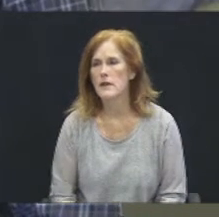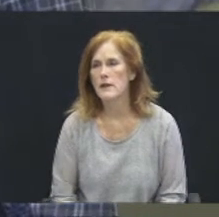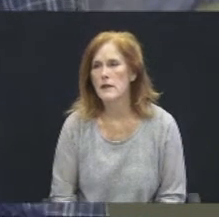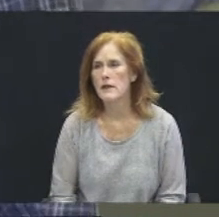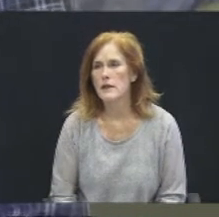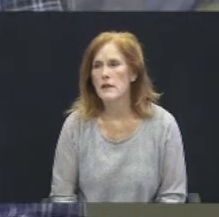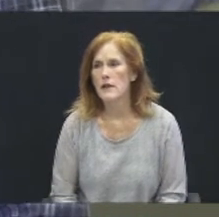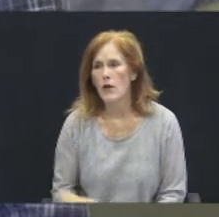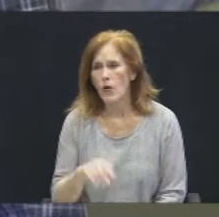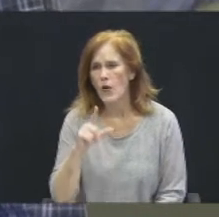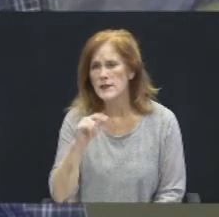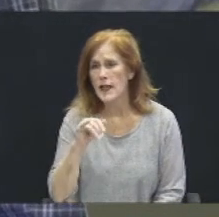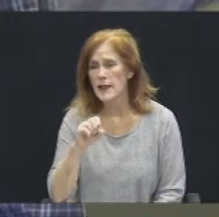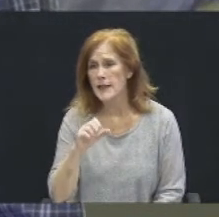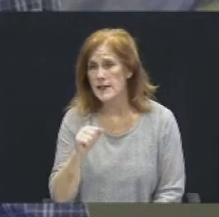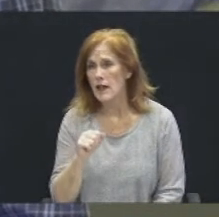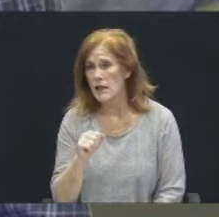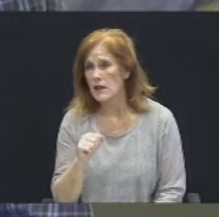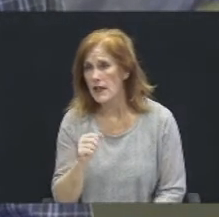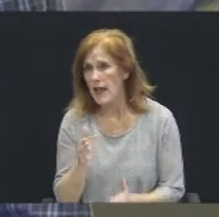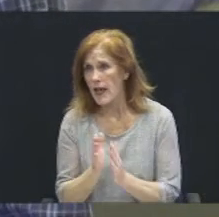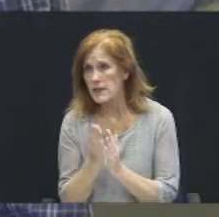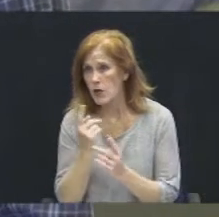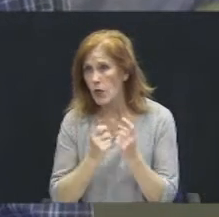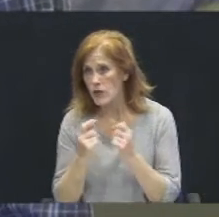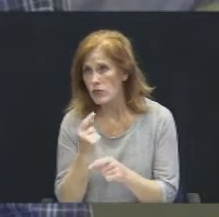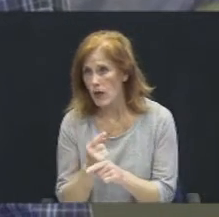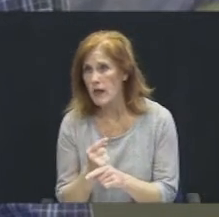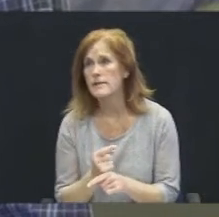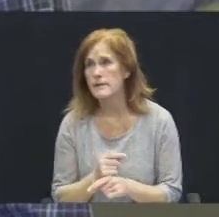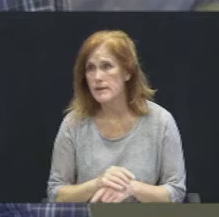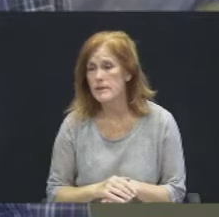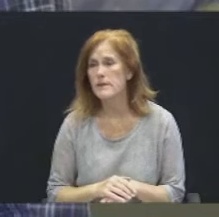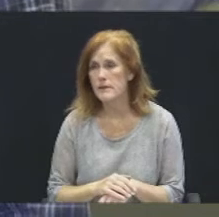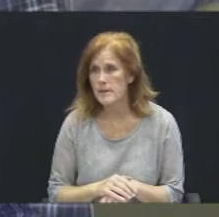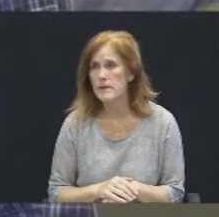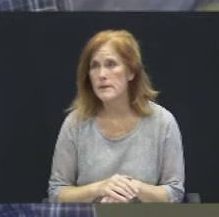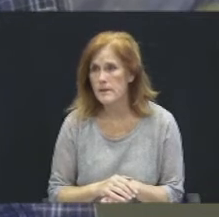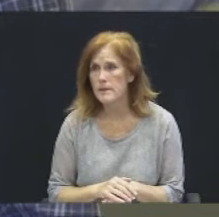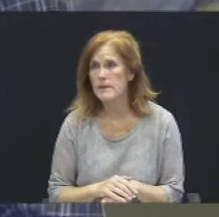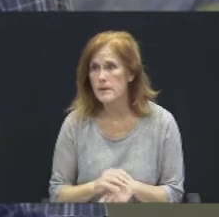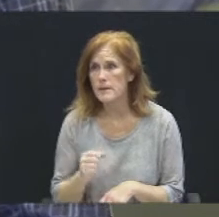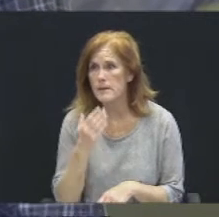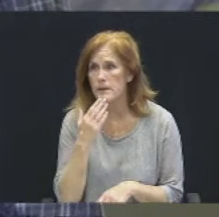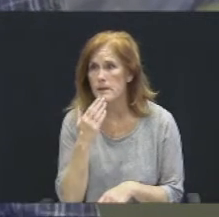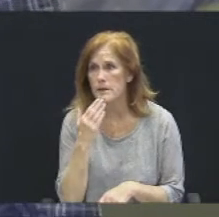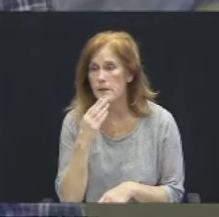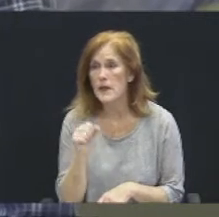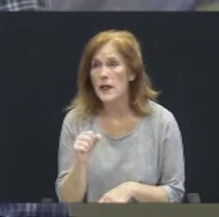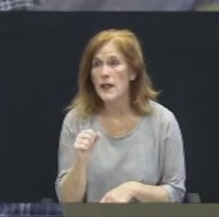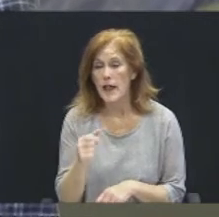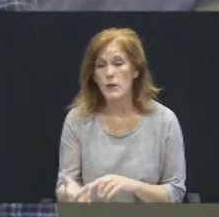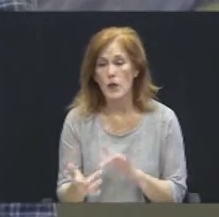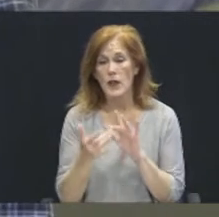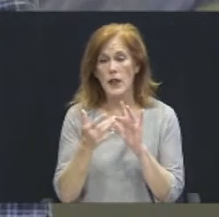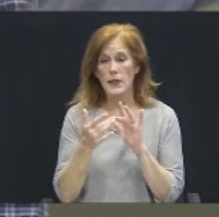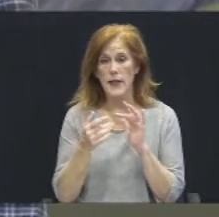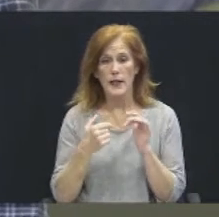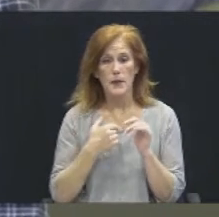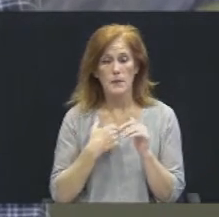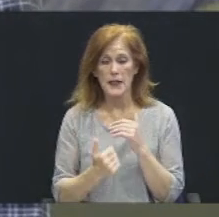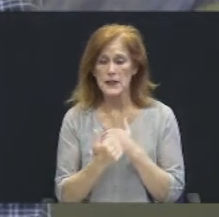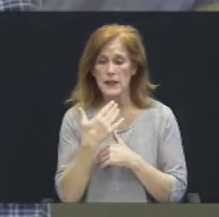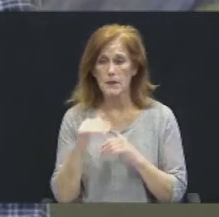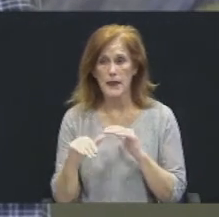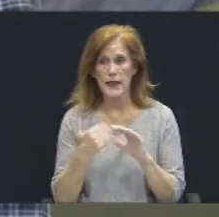was it Lisa that's who was talking, right? Yes, Lisa, thank you very much. Yeah, if you want to reach out to me, just shoot me